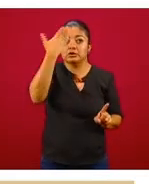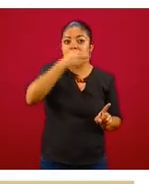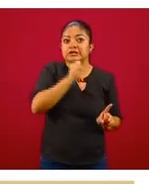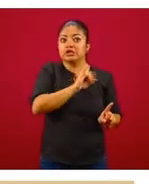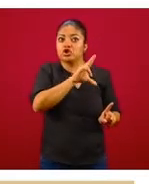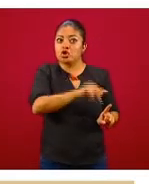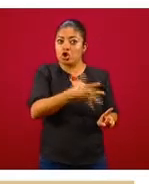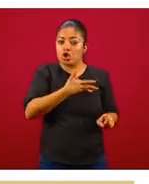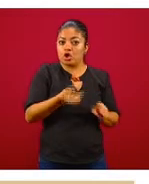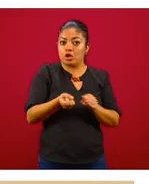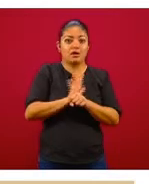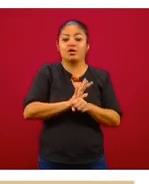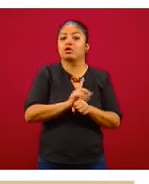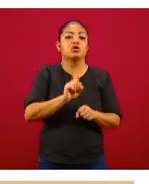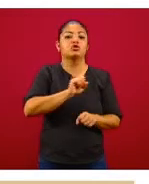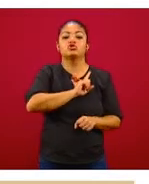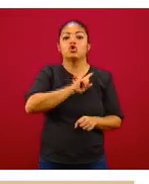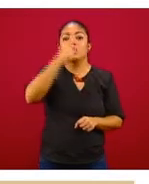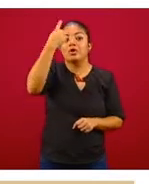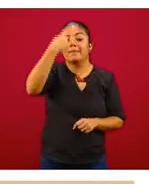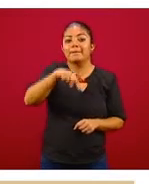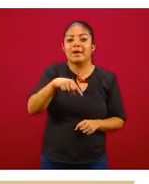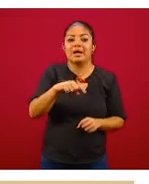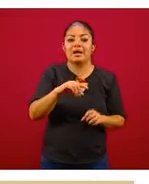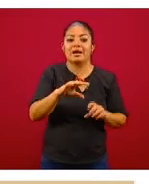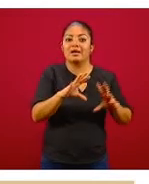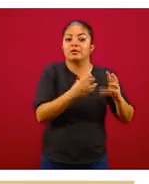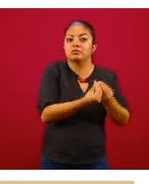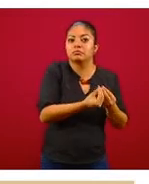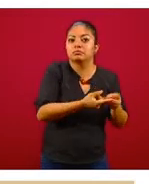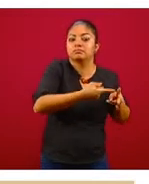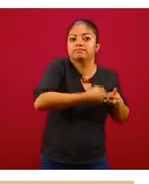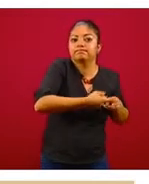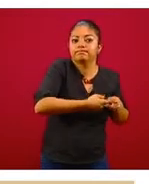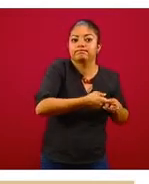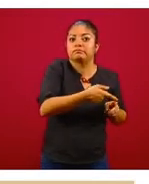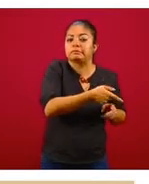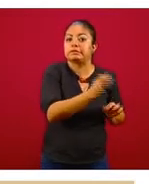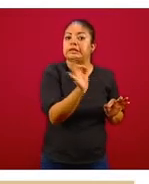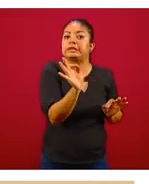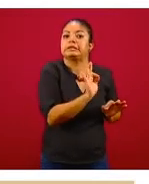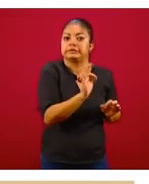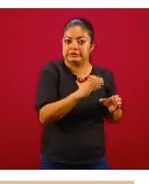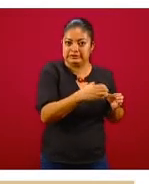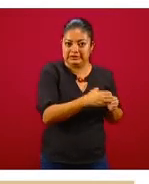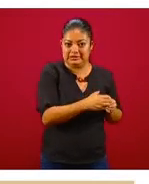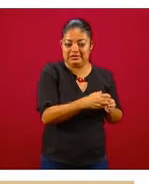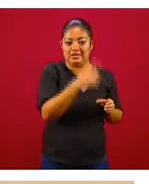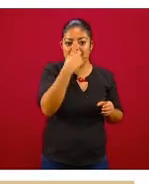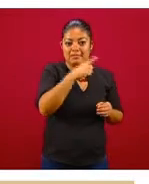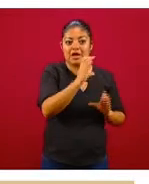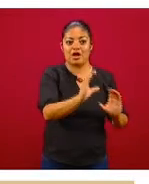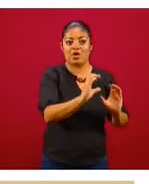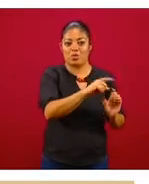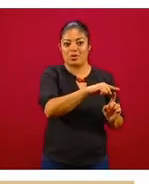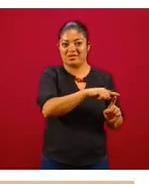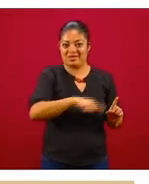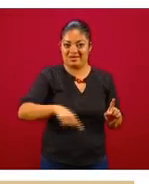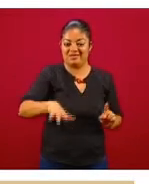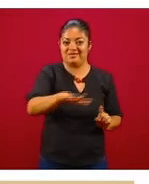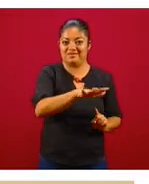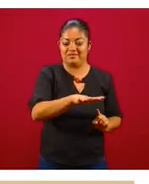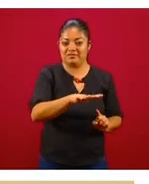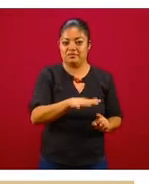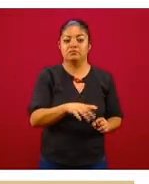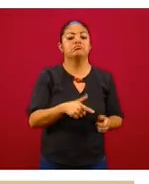having the number of confirmed cases as reference, but we also can use this pattern to have a visual comparison